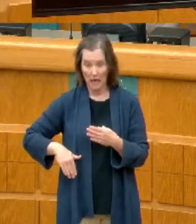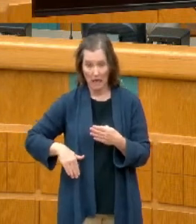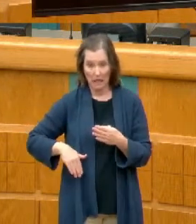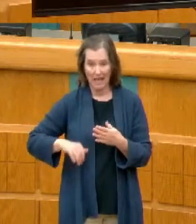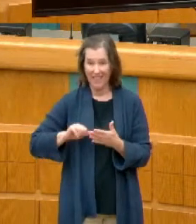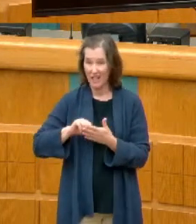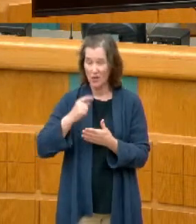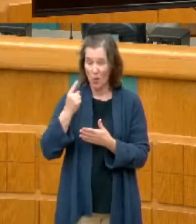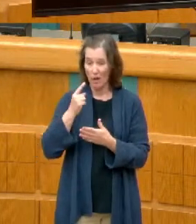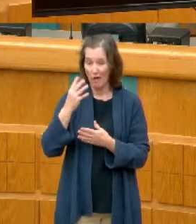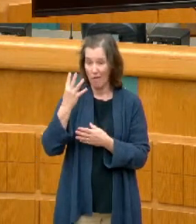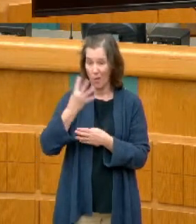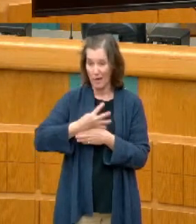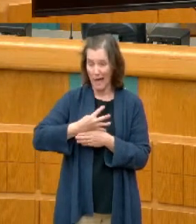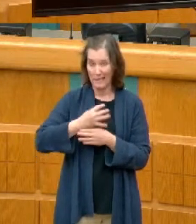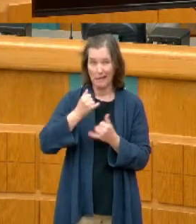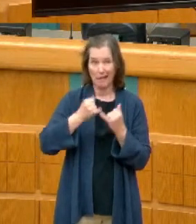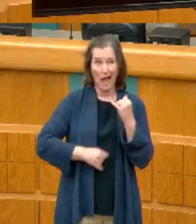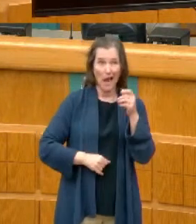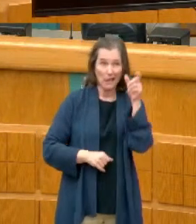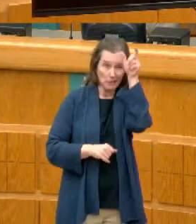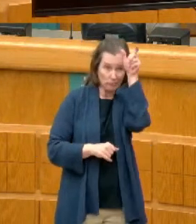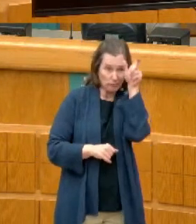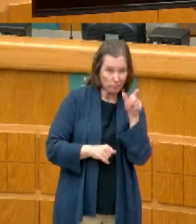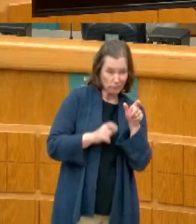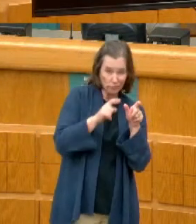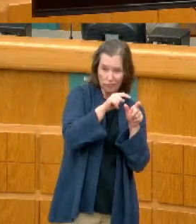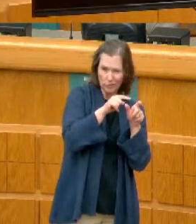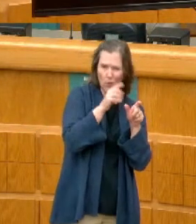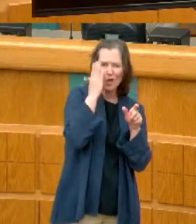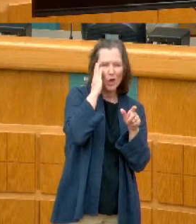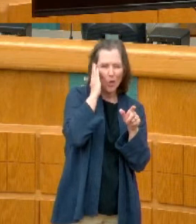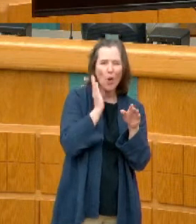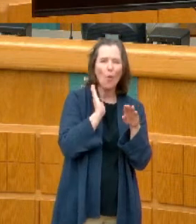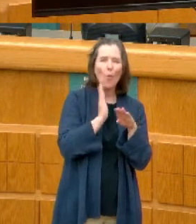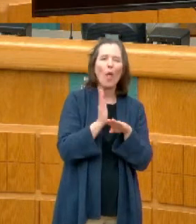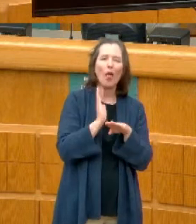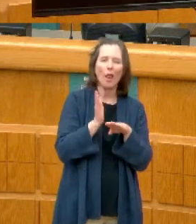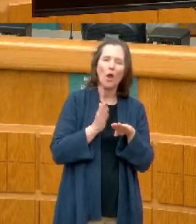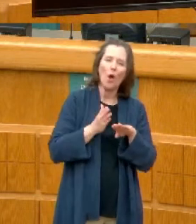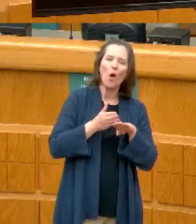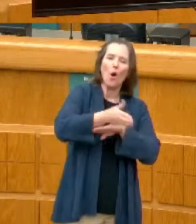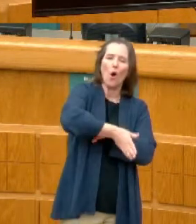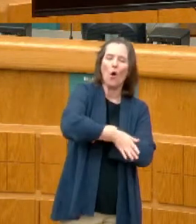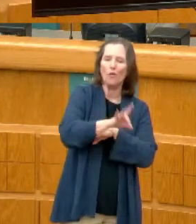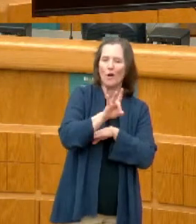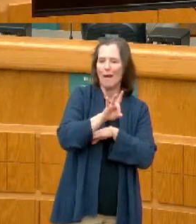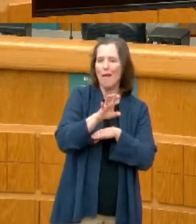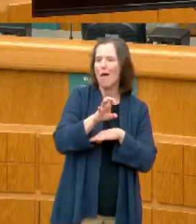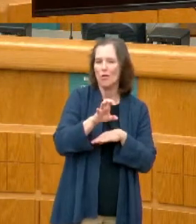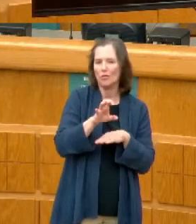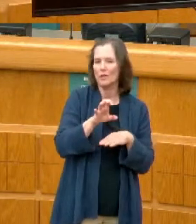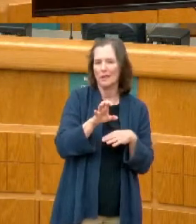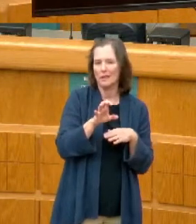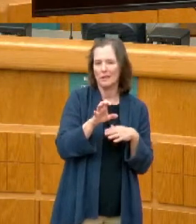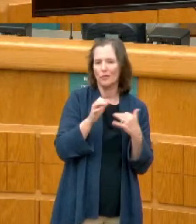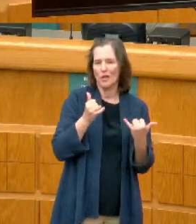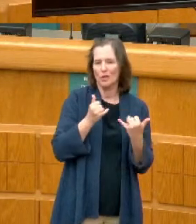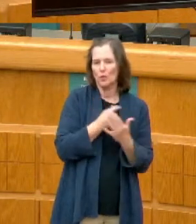4 days of the week. And so we know that it's going to exceed more than likely last week's number